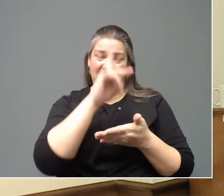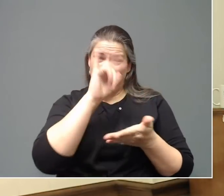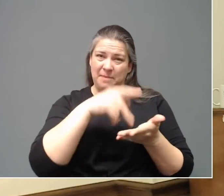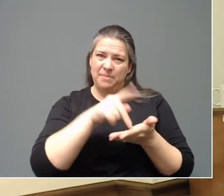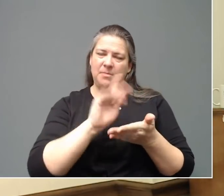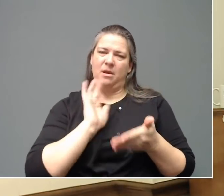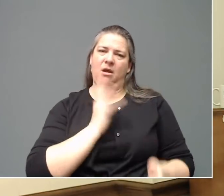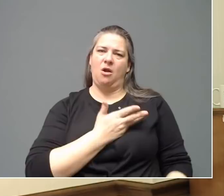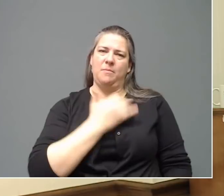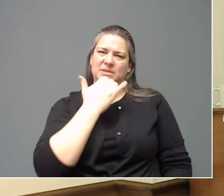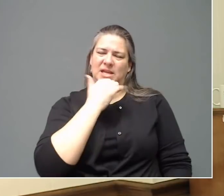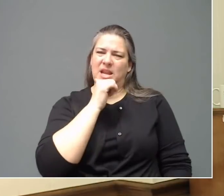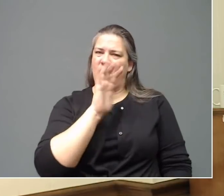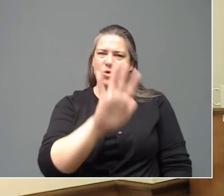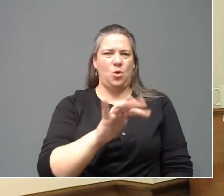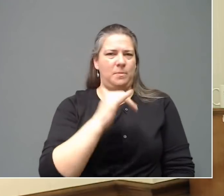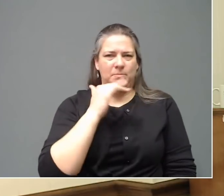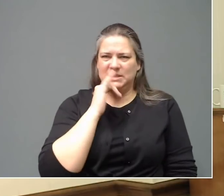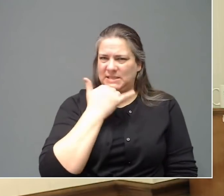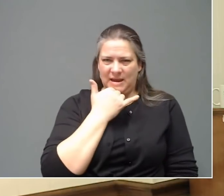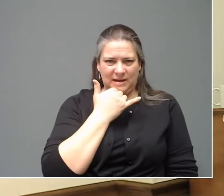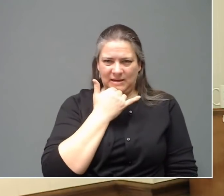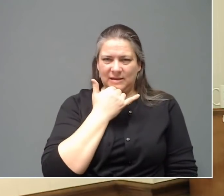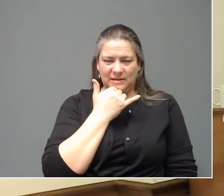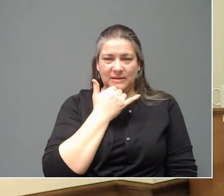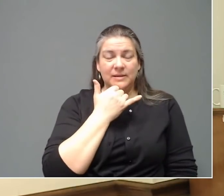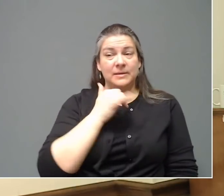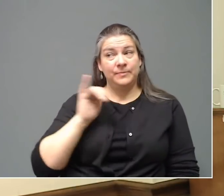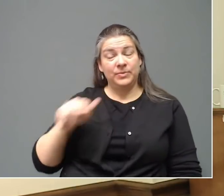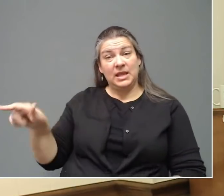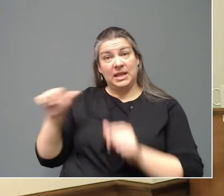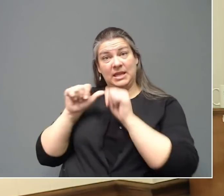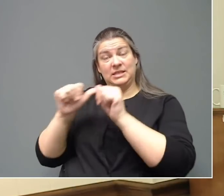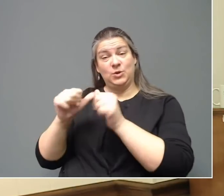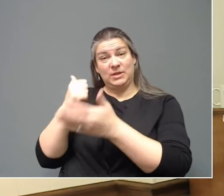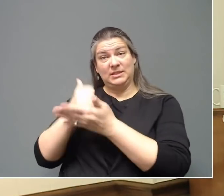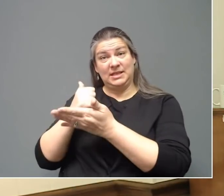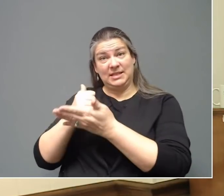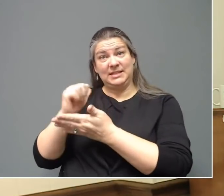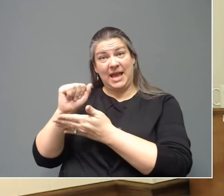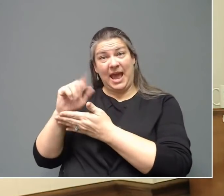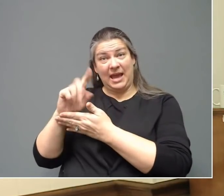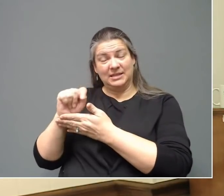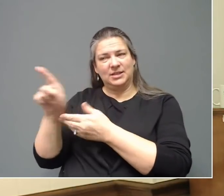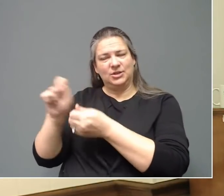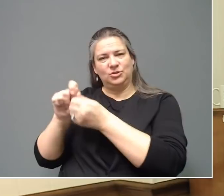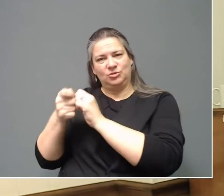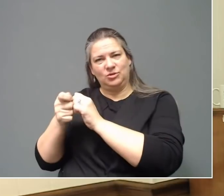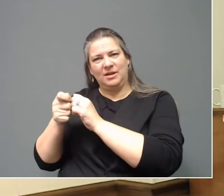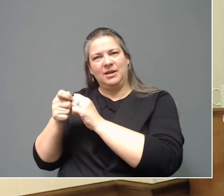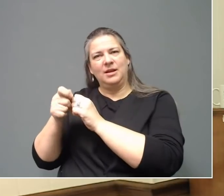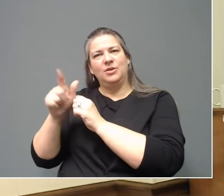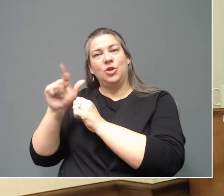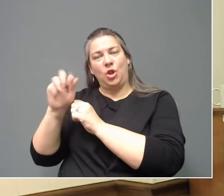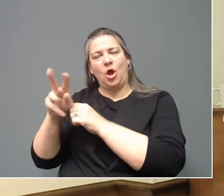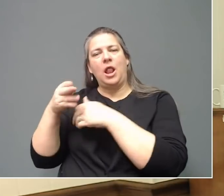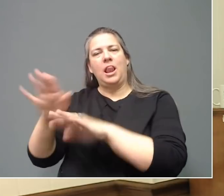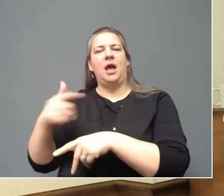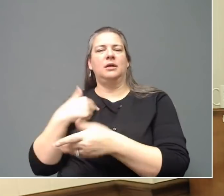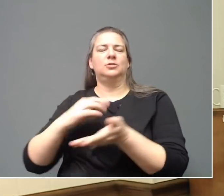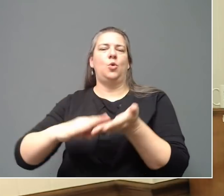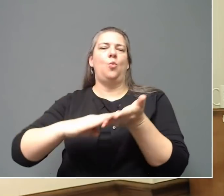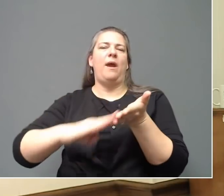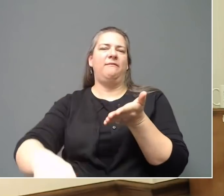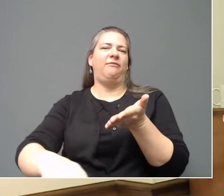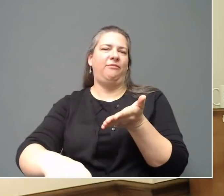not yours. The Continued Assistance Act actually amended the federal law and allows us to waive those, but